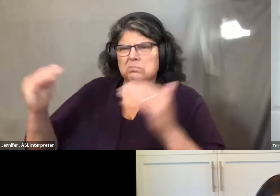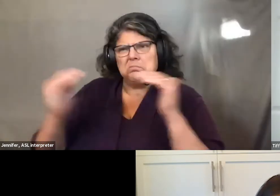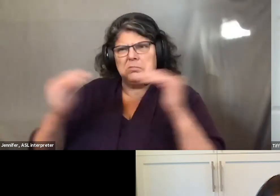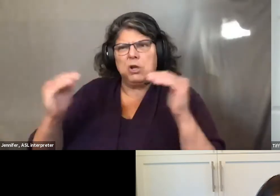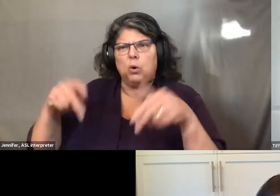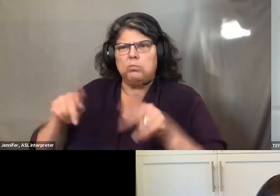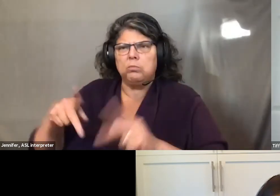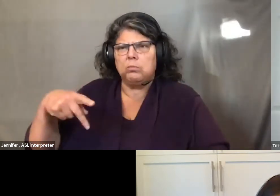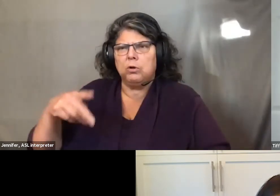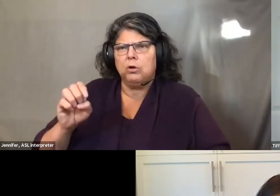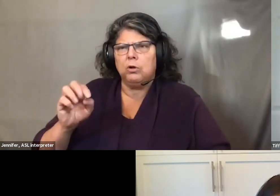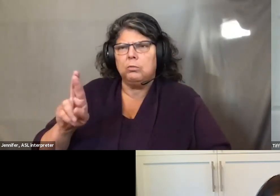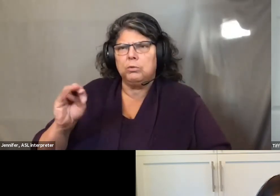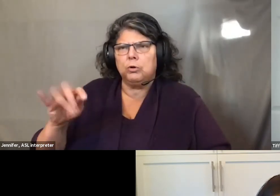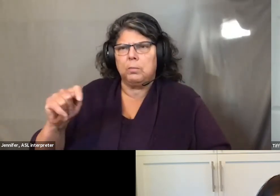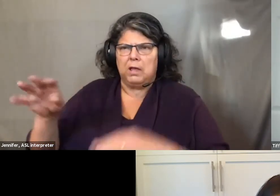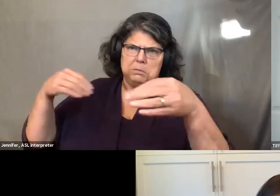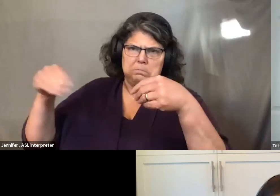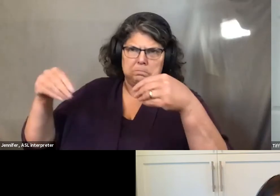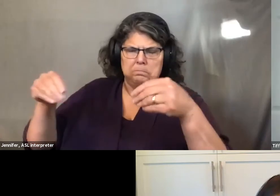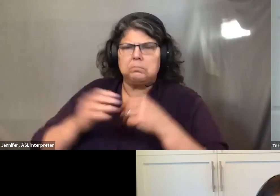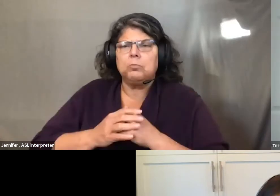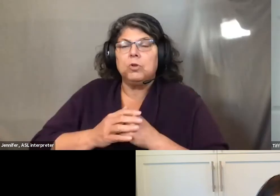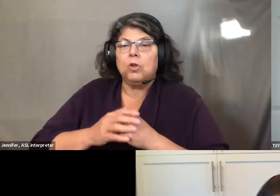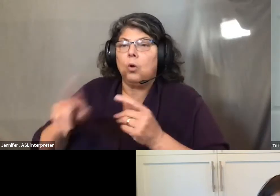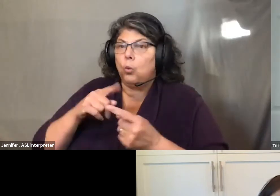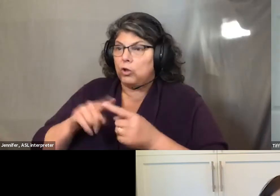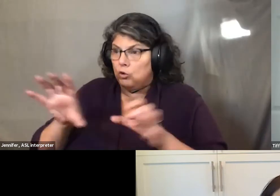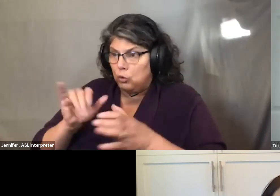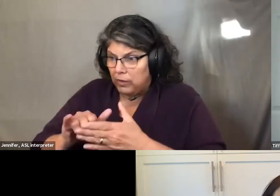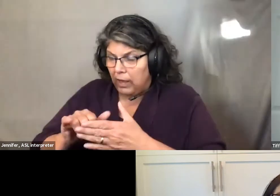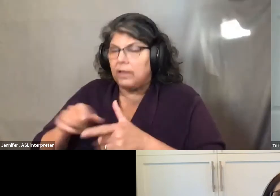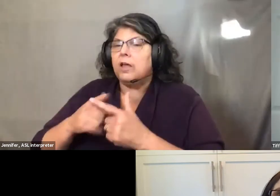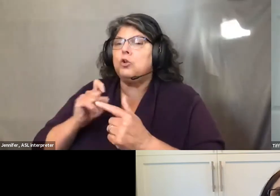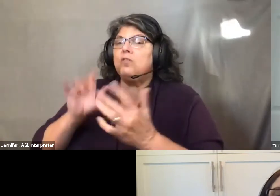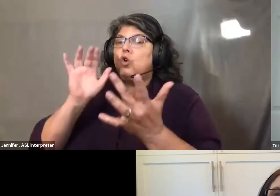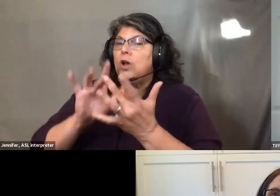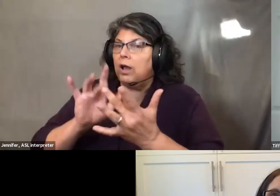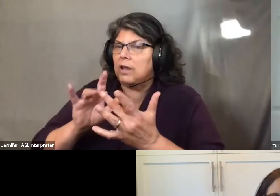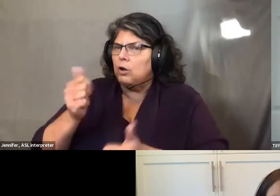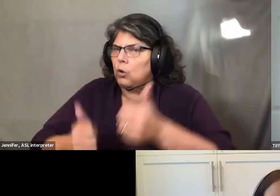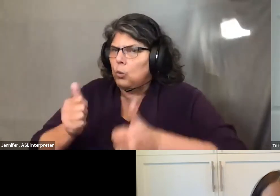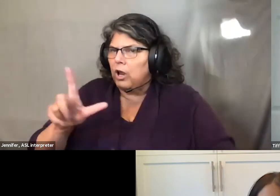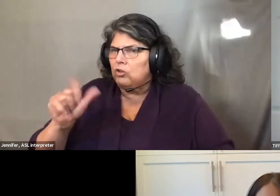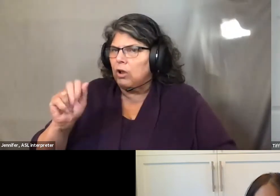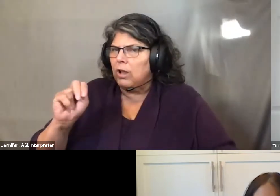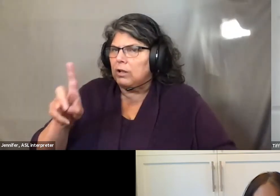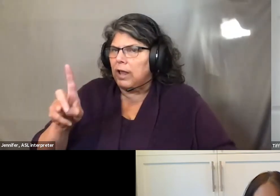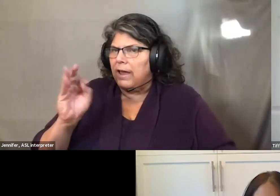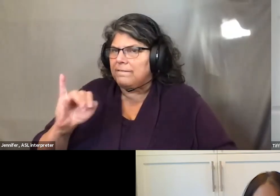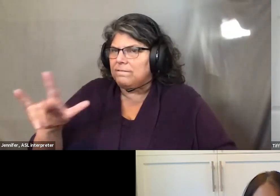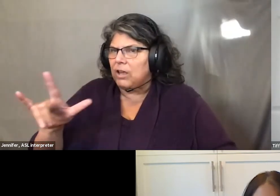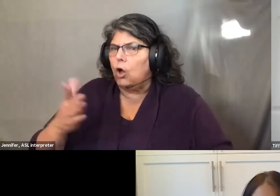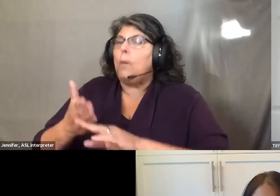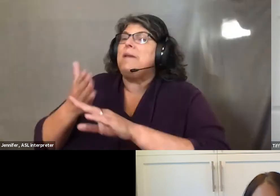material, you need to contact whichever landfill you're going to be hauling to prior to hauling, and they're going to need to see